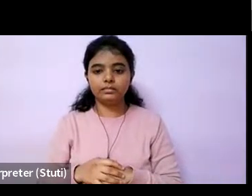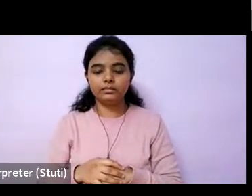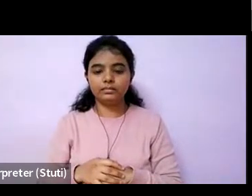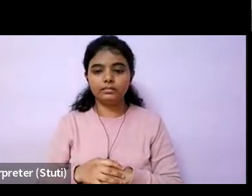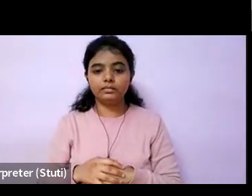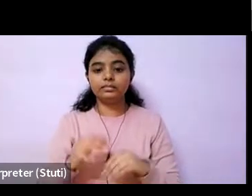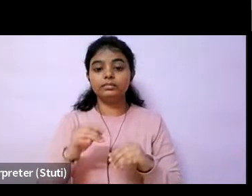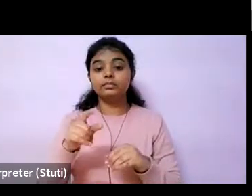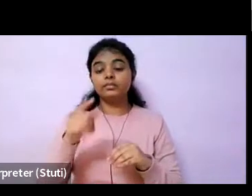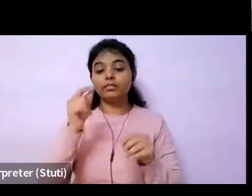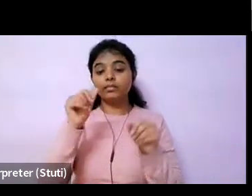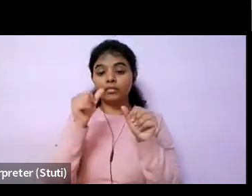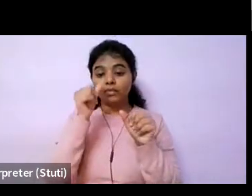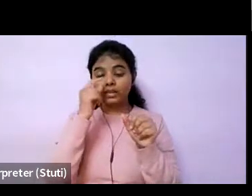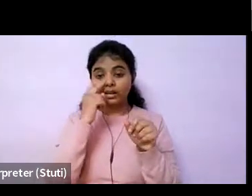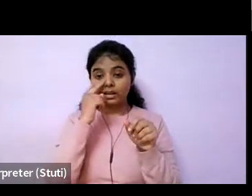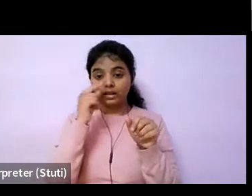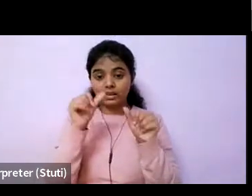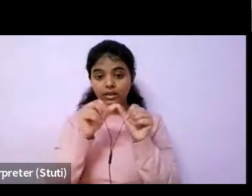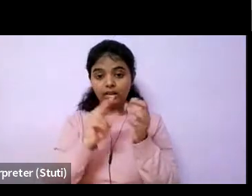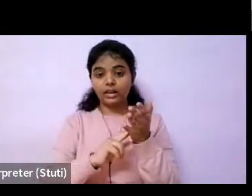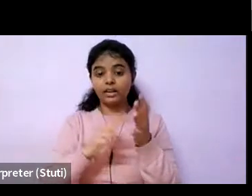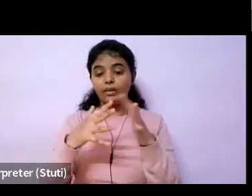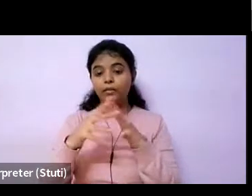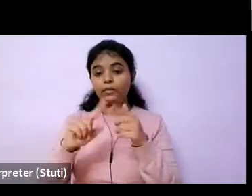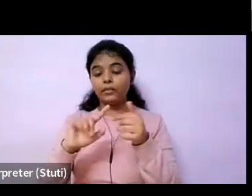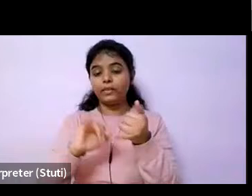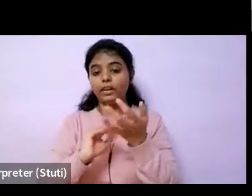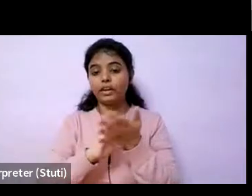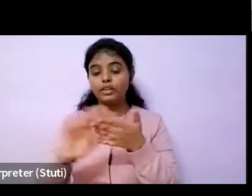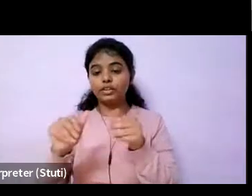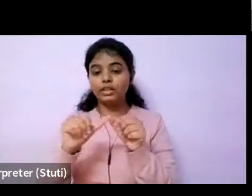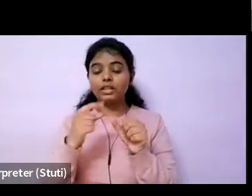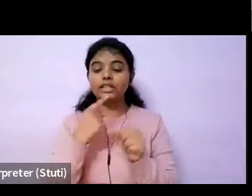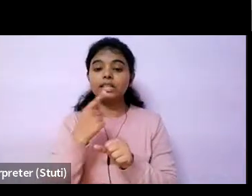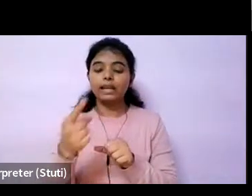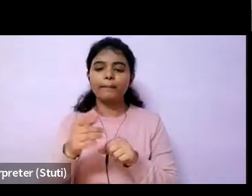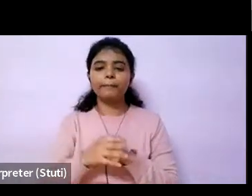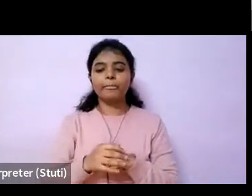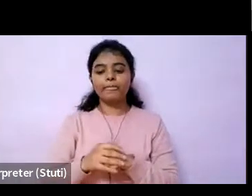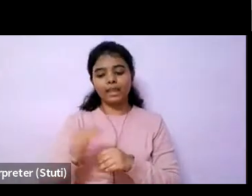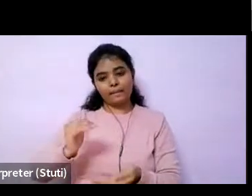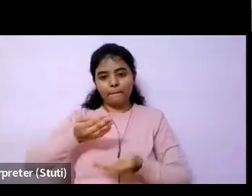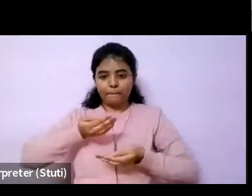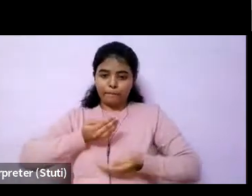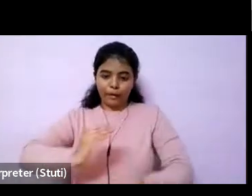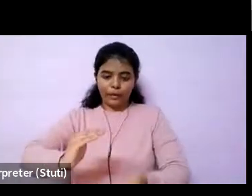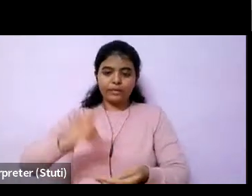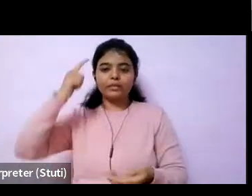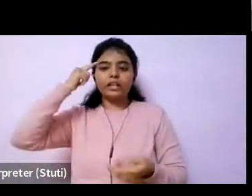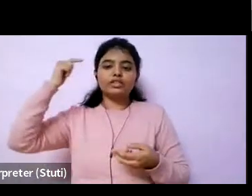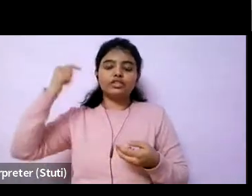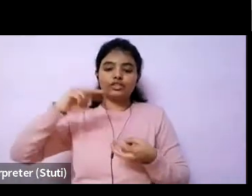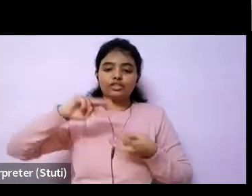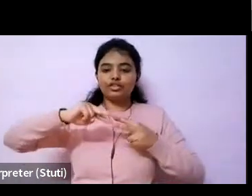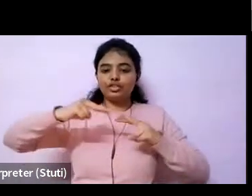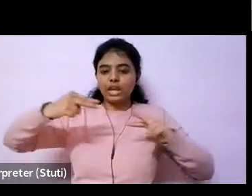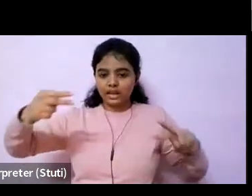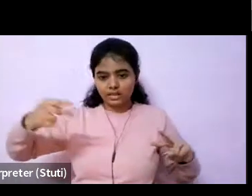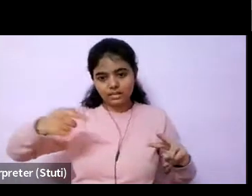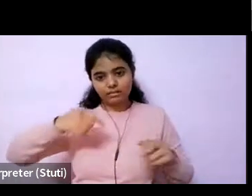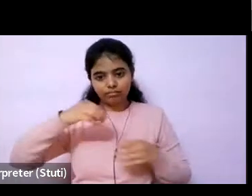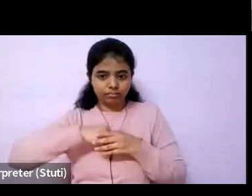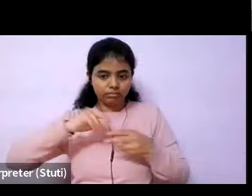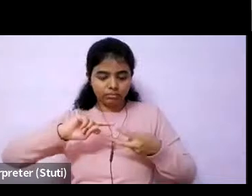A child who is born with, who is genetically disabled, I